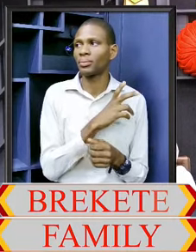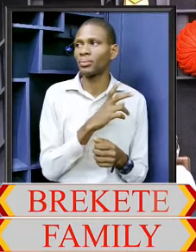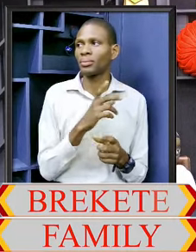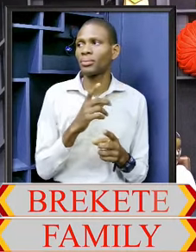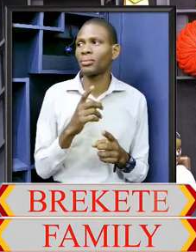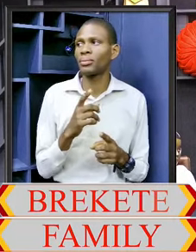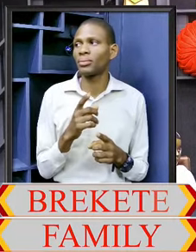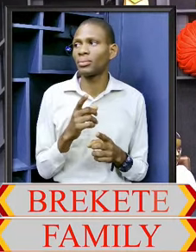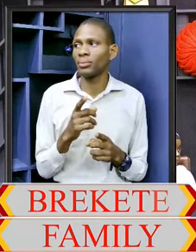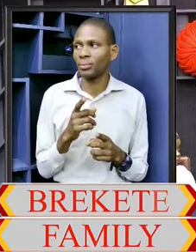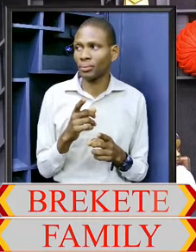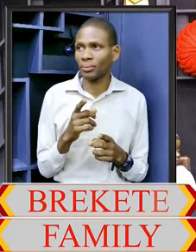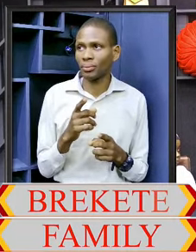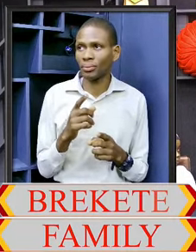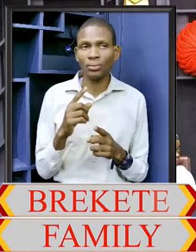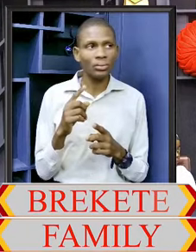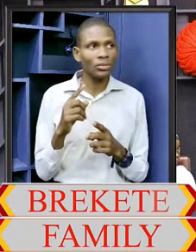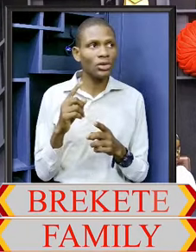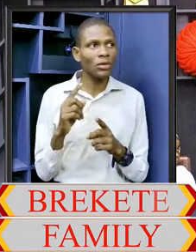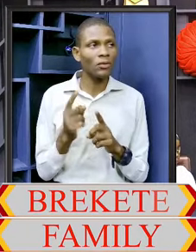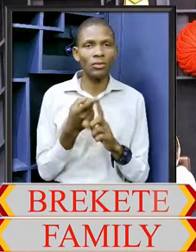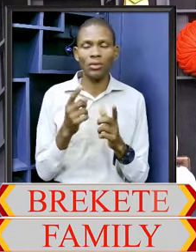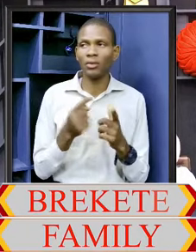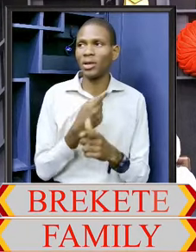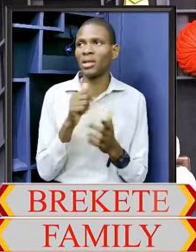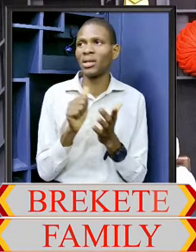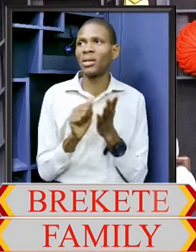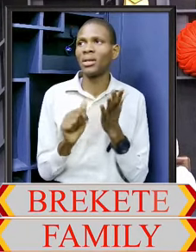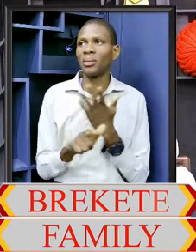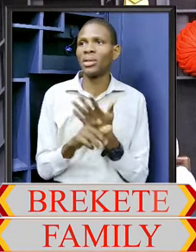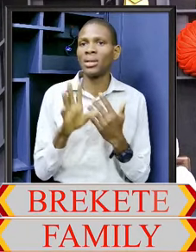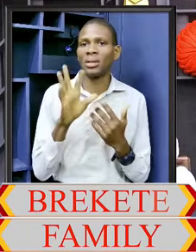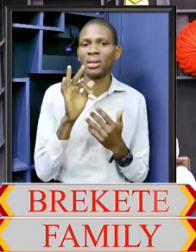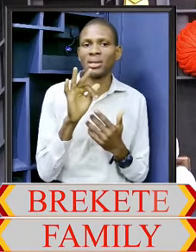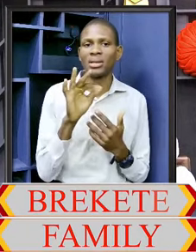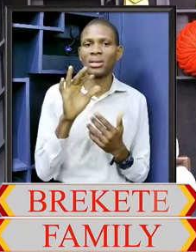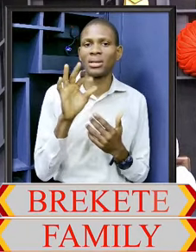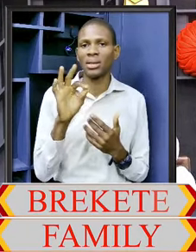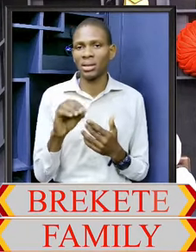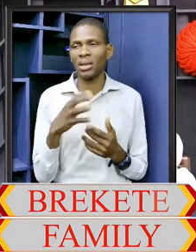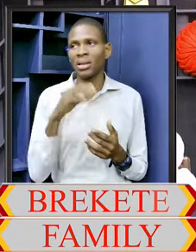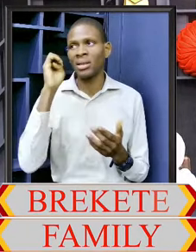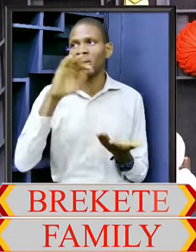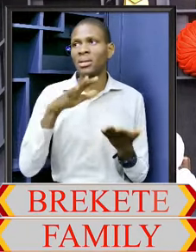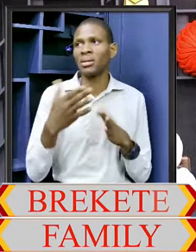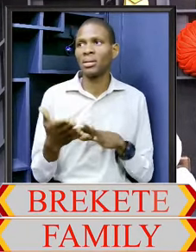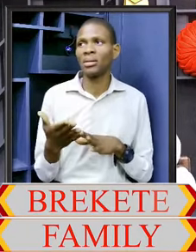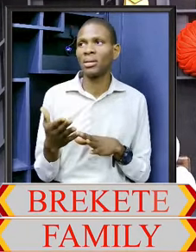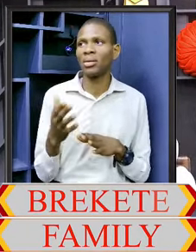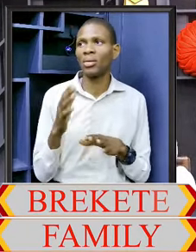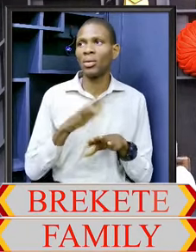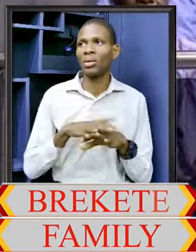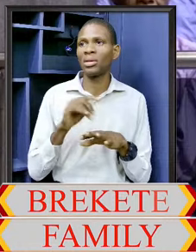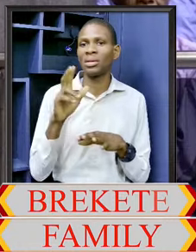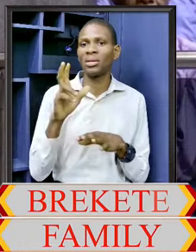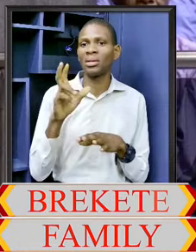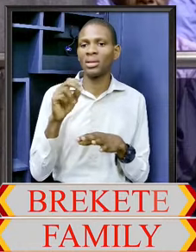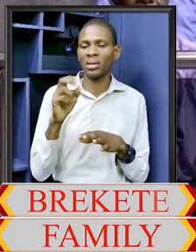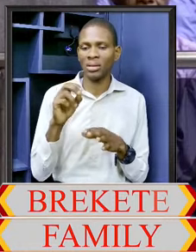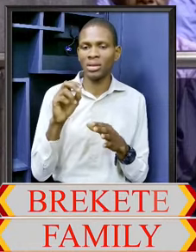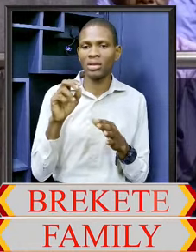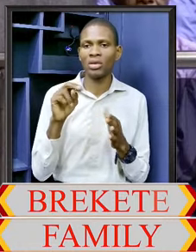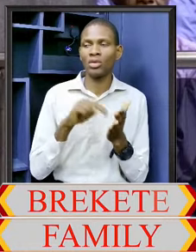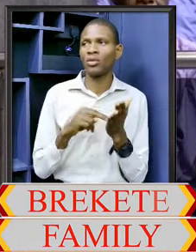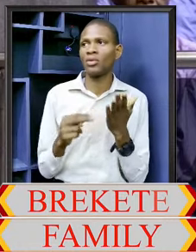from 1st April 1990, and he died on the